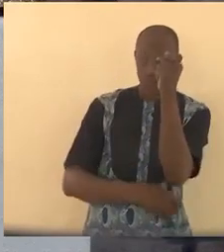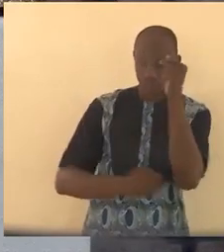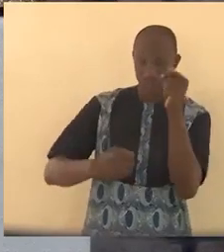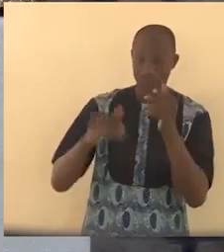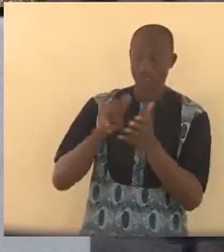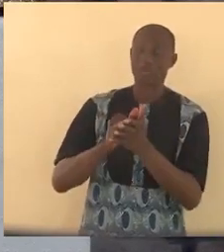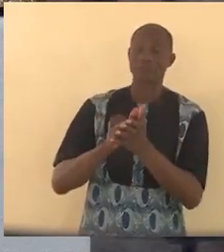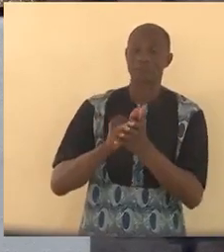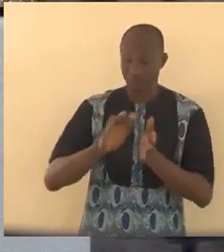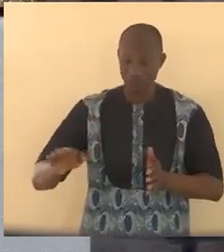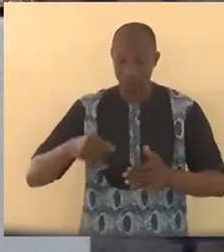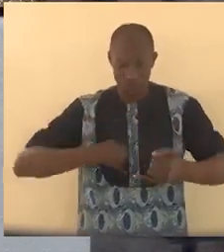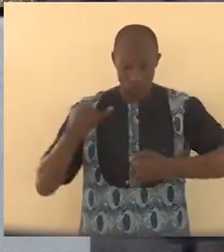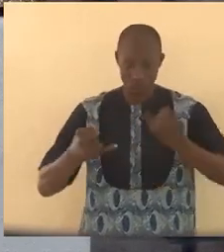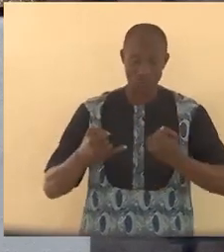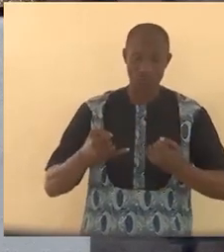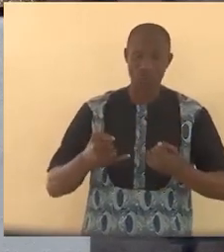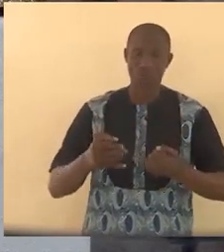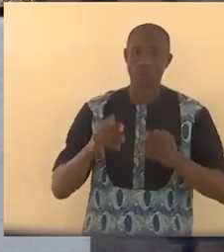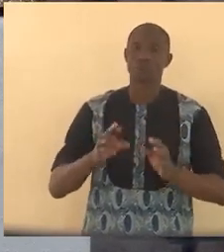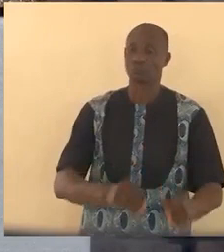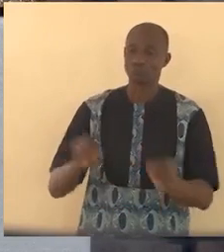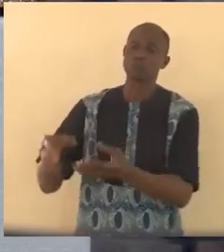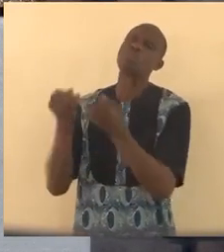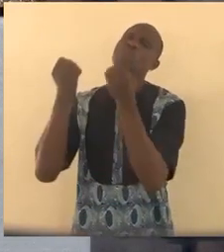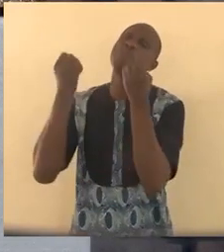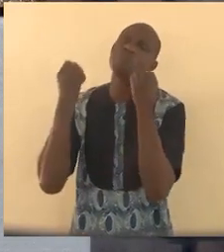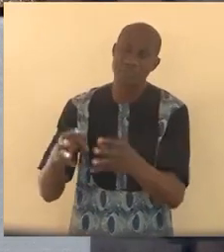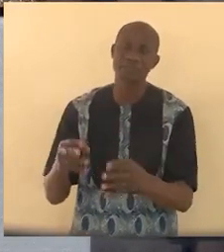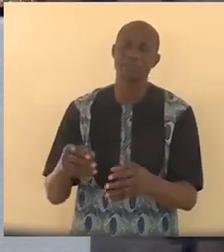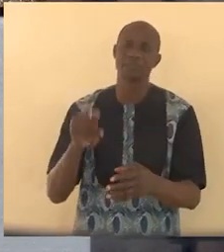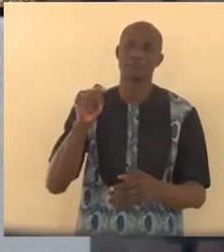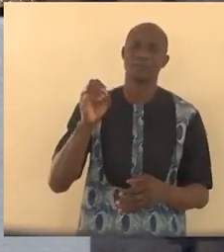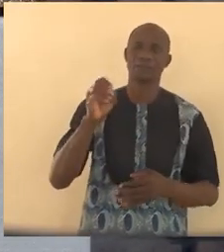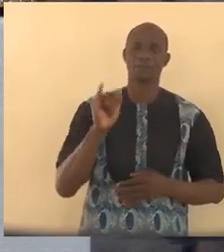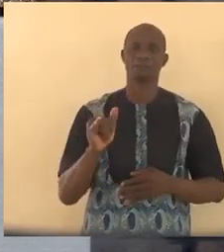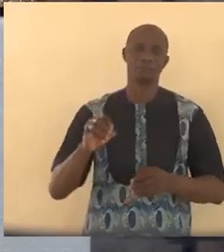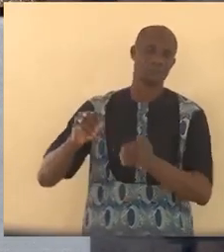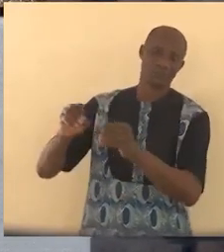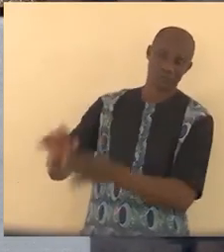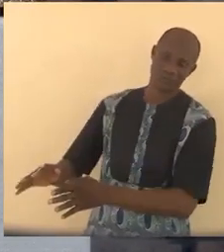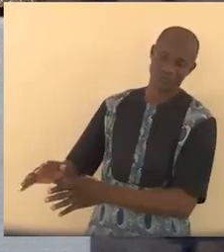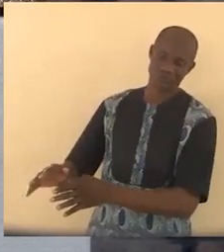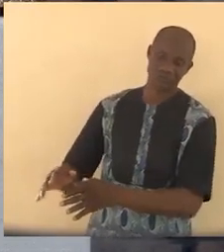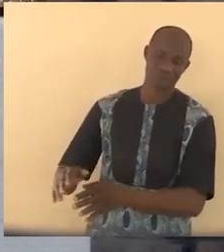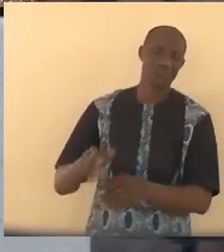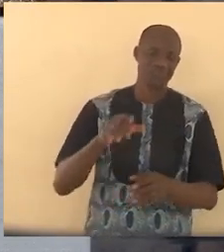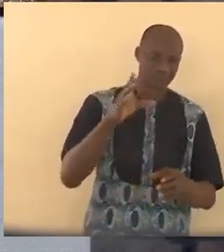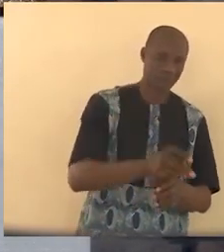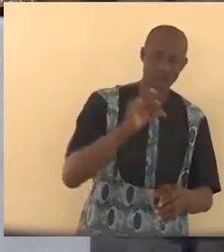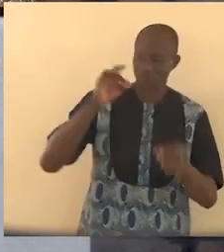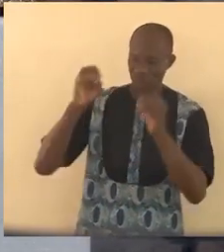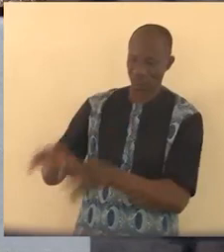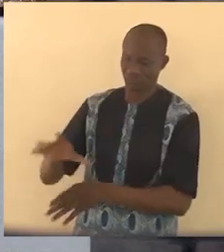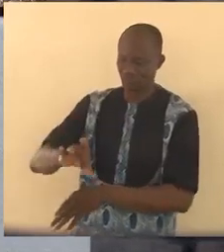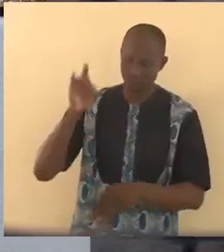that child of that joy when you fill his room with too many toys. What happens? It takes this one, drops it,